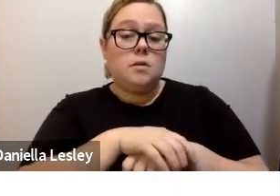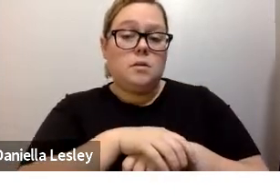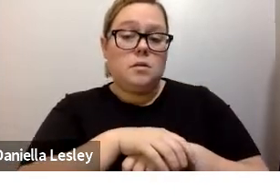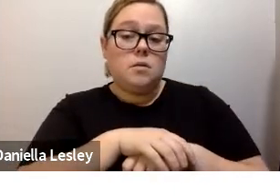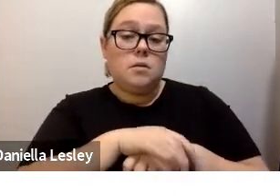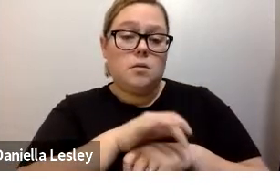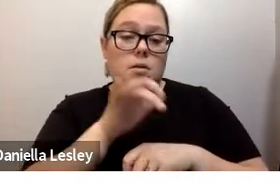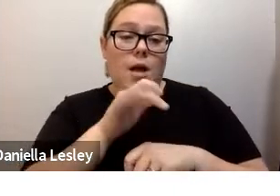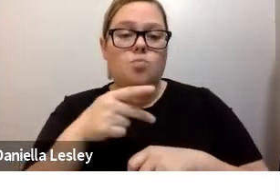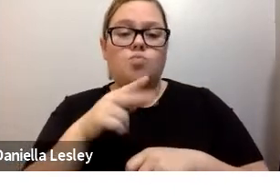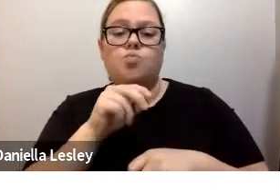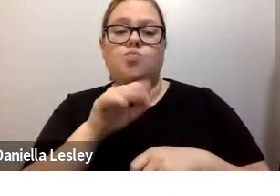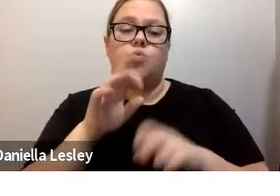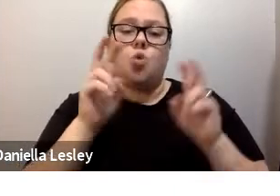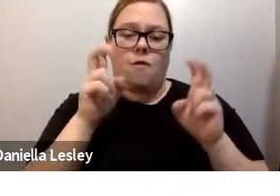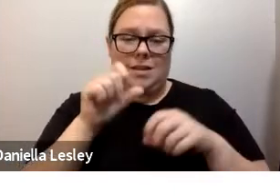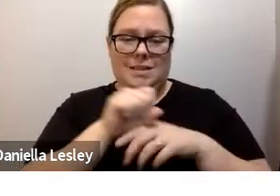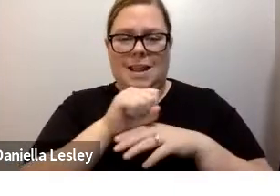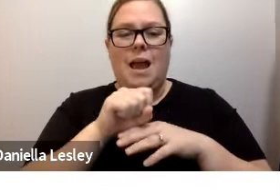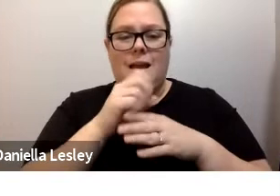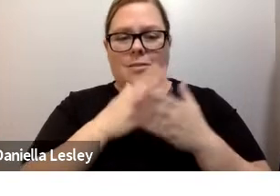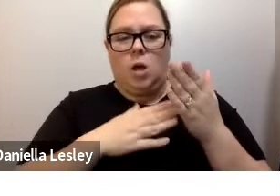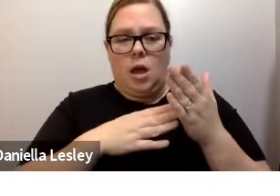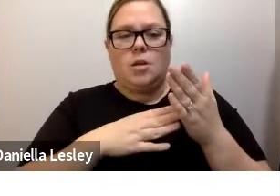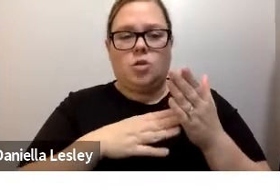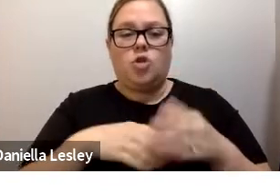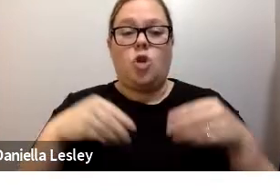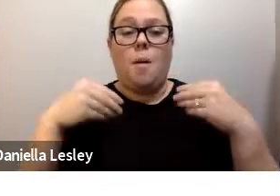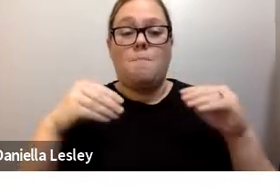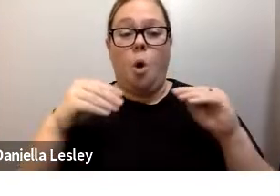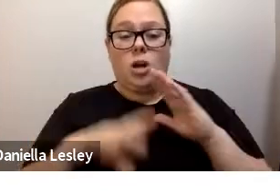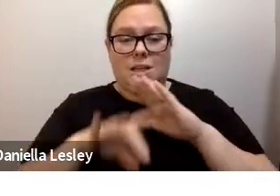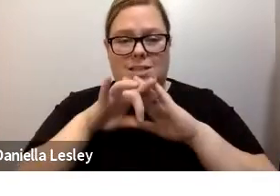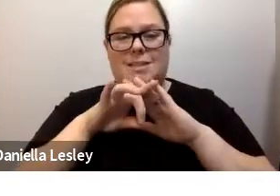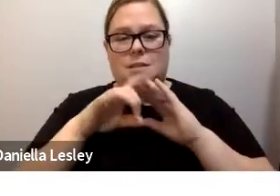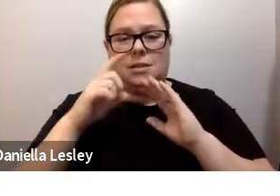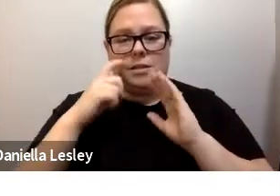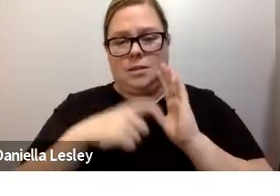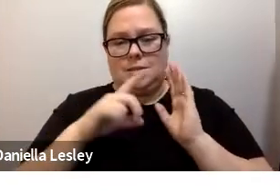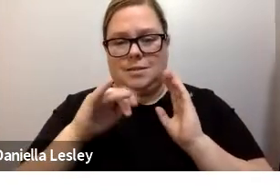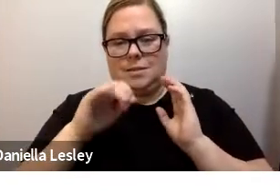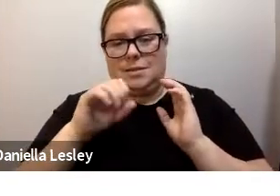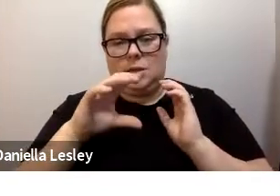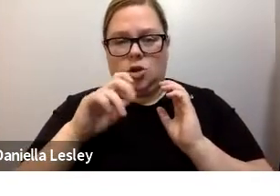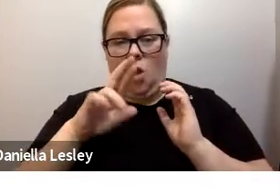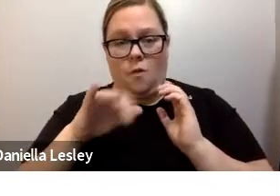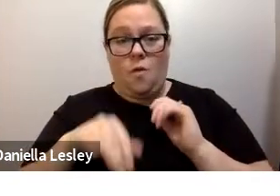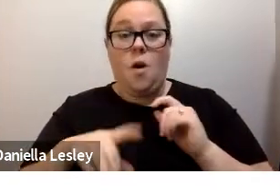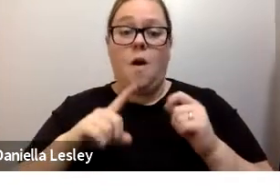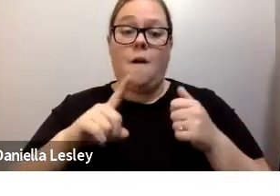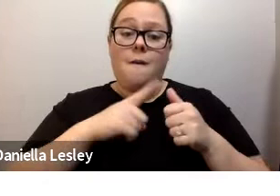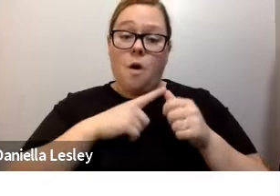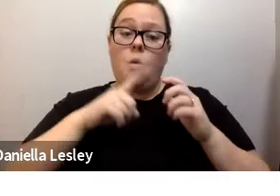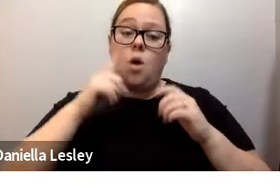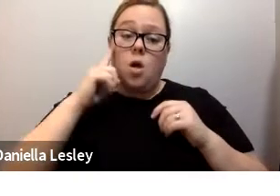proof stage was to do market discovery. And in market discovery, we started off initially thinking that a